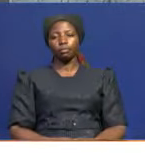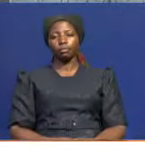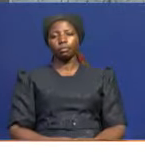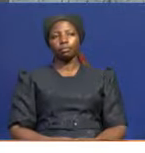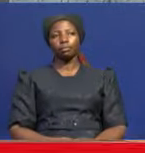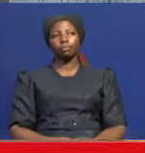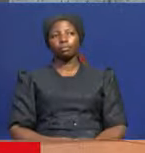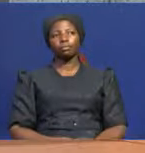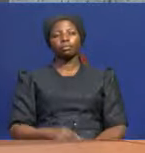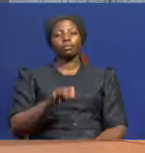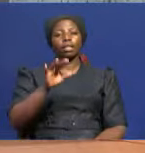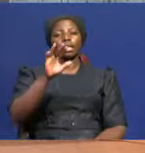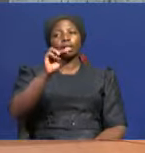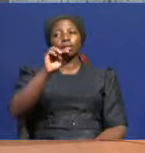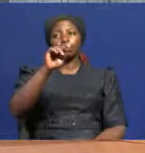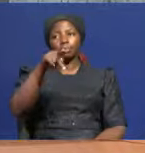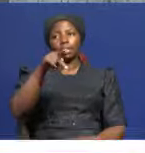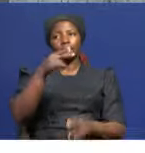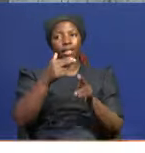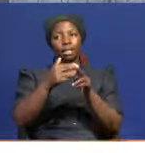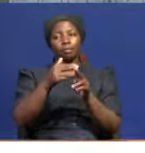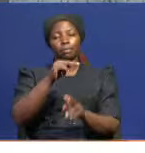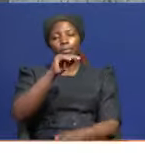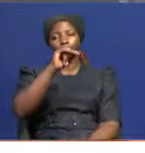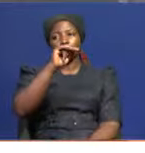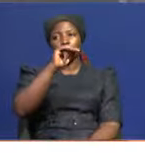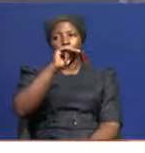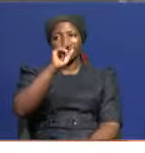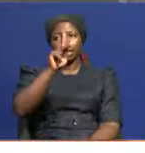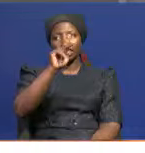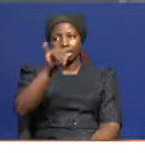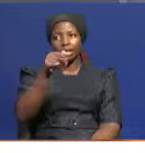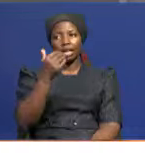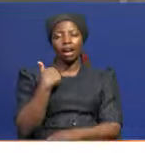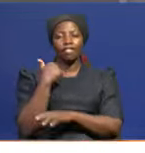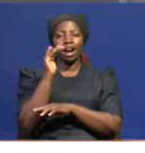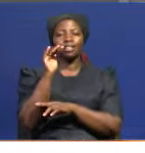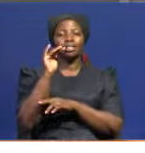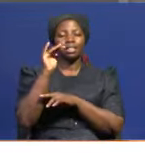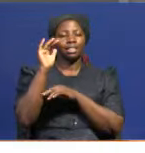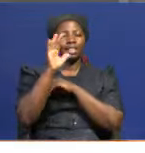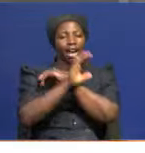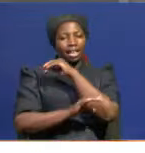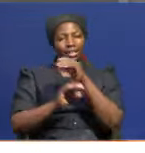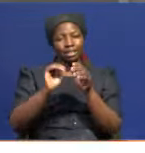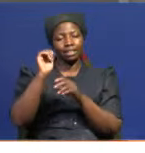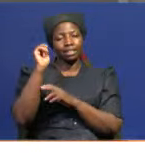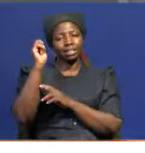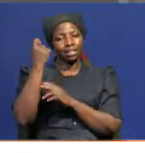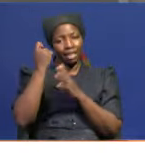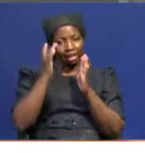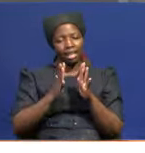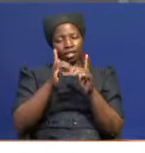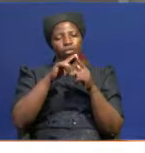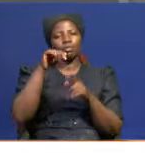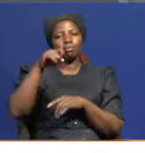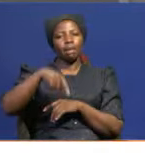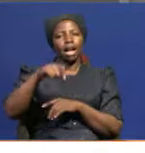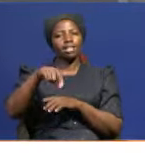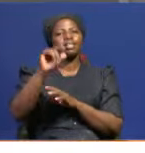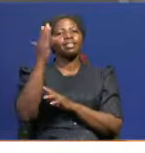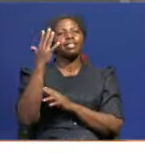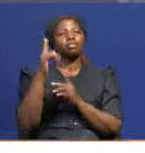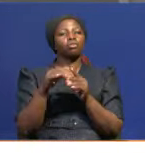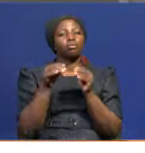of Parliament John Kiarie has challenged Kenyans across the country to plant more trees to combat the effects of climate